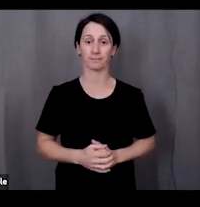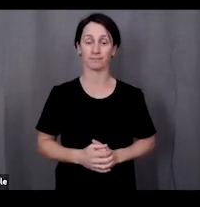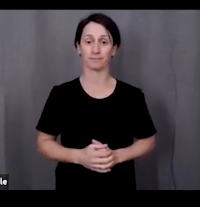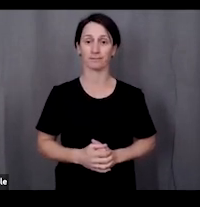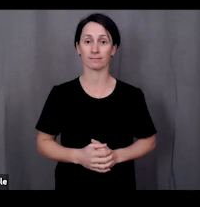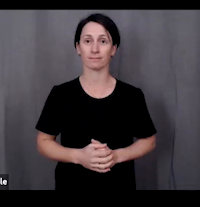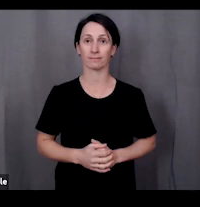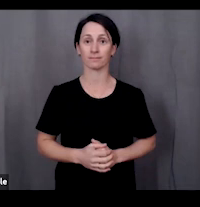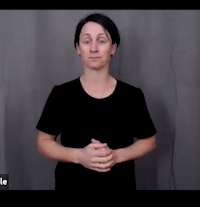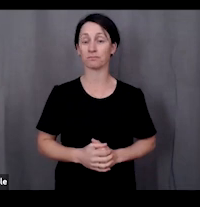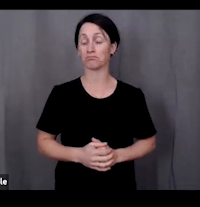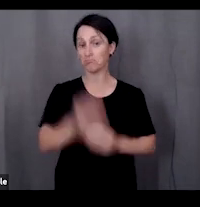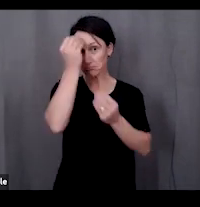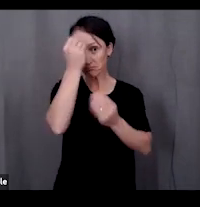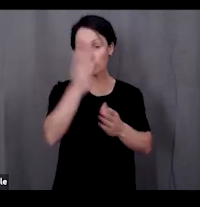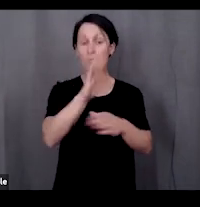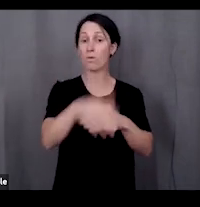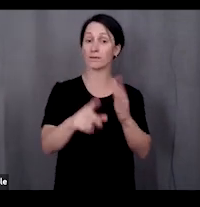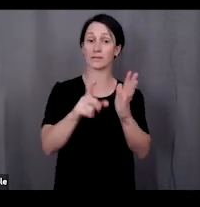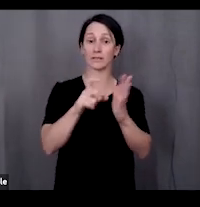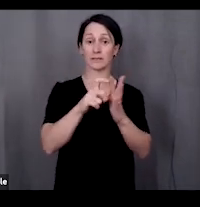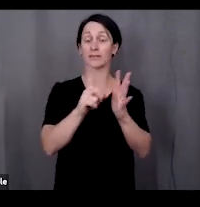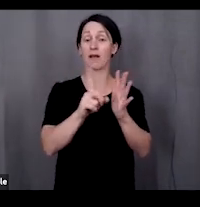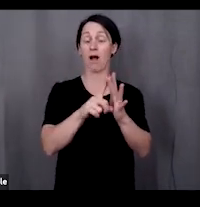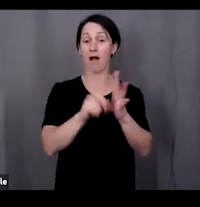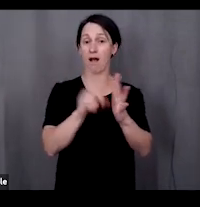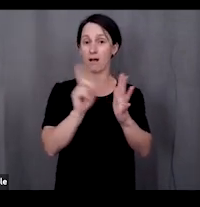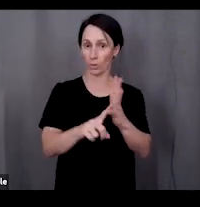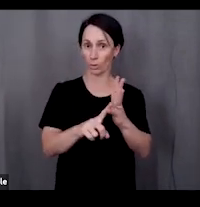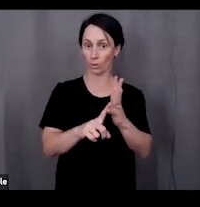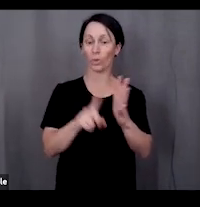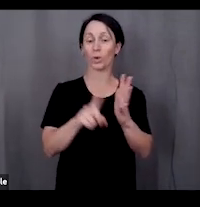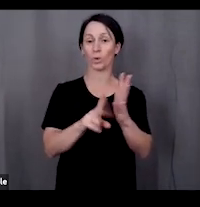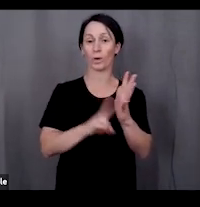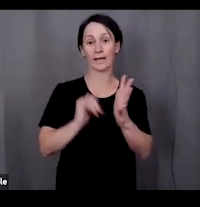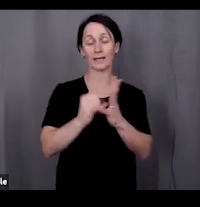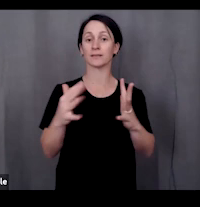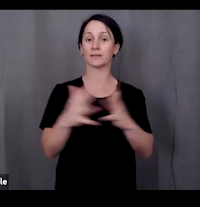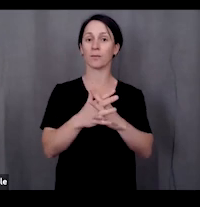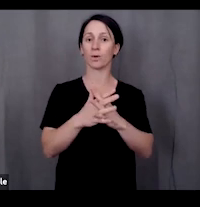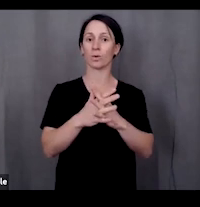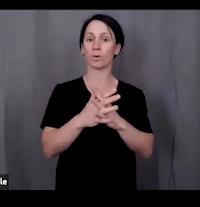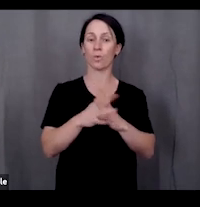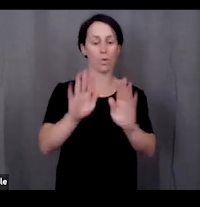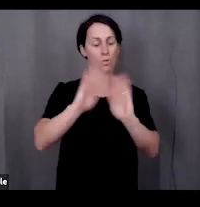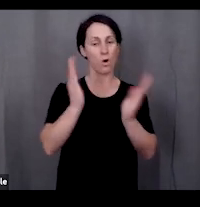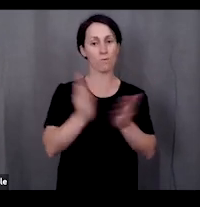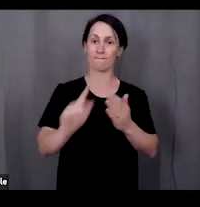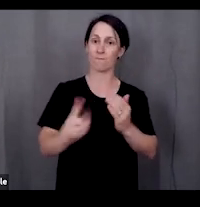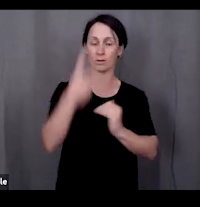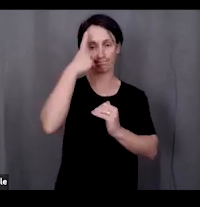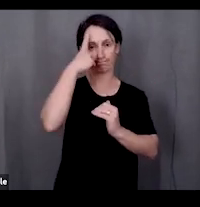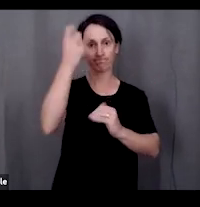Quick word about DIIU itself. The DIIU at UNSW is a world first initiative focusing